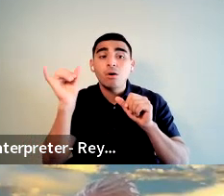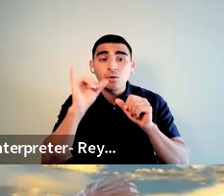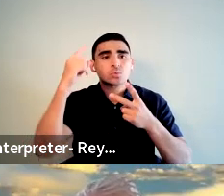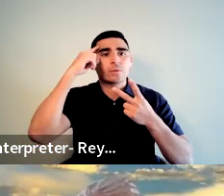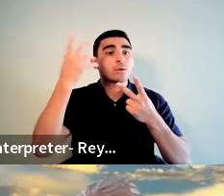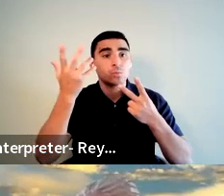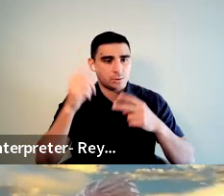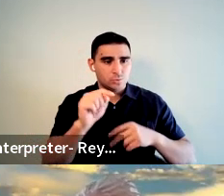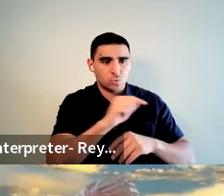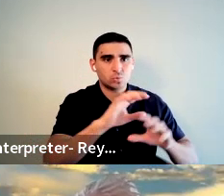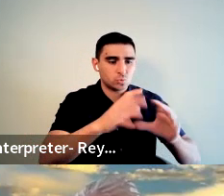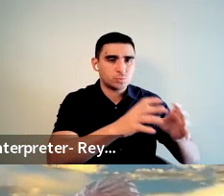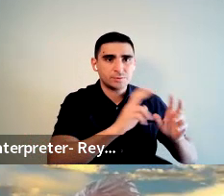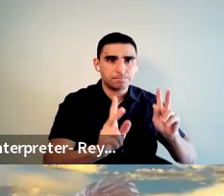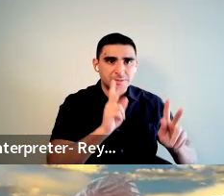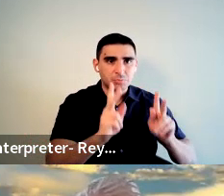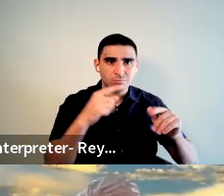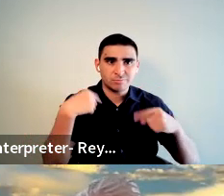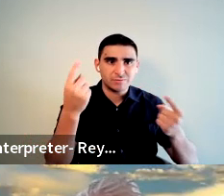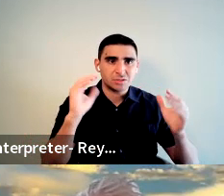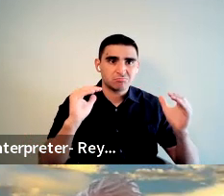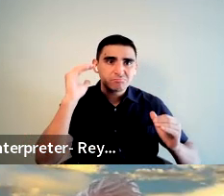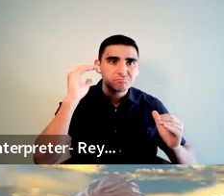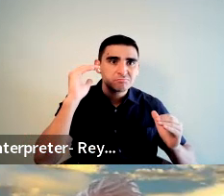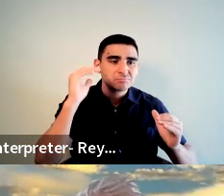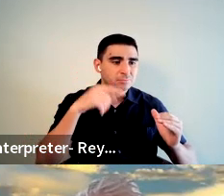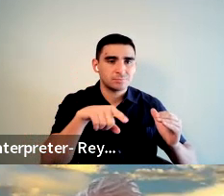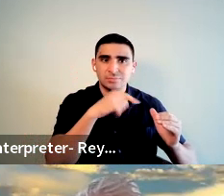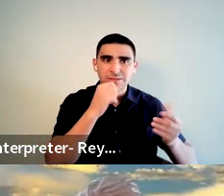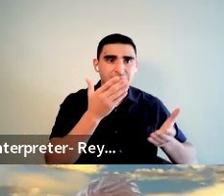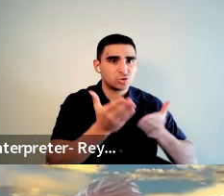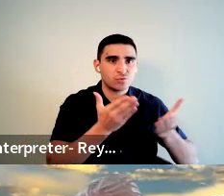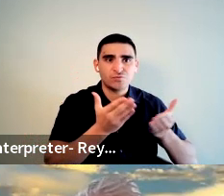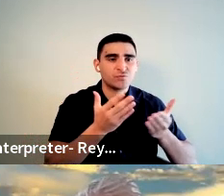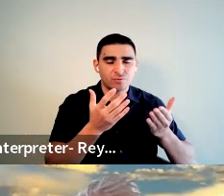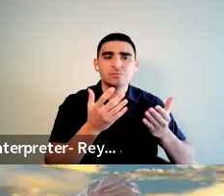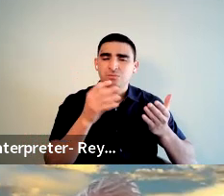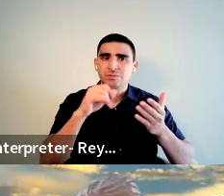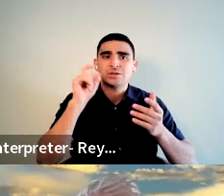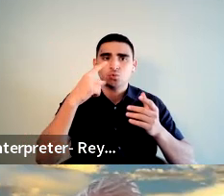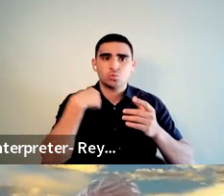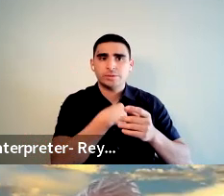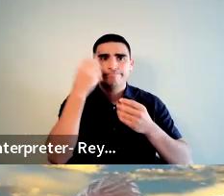and historically underserved lens. That should be our lens for today's discussion.